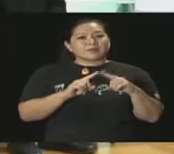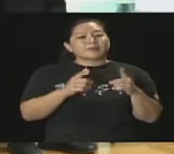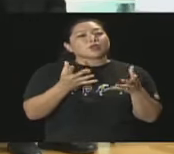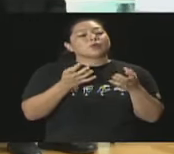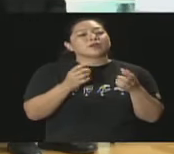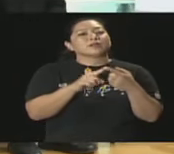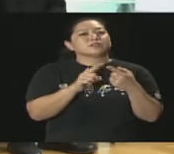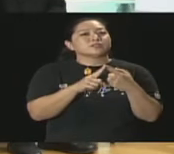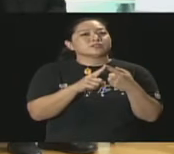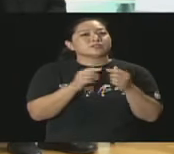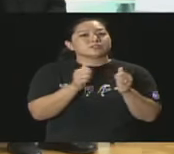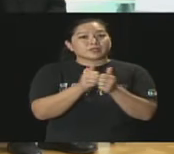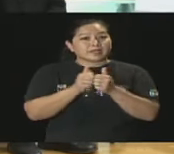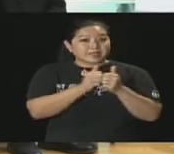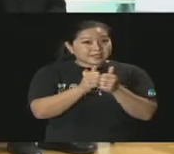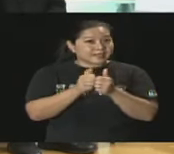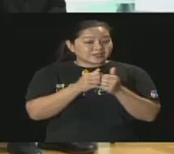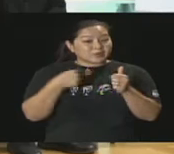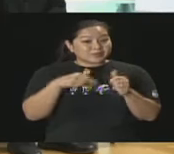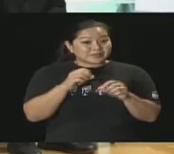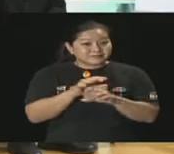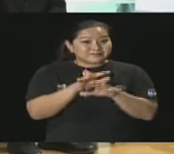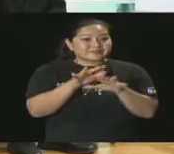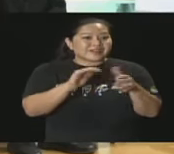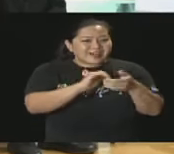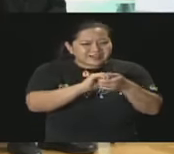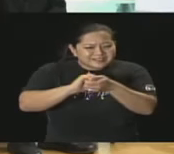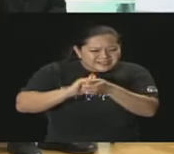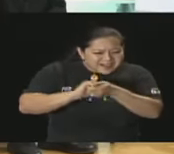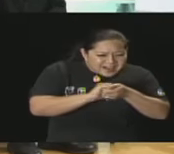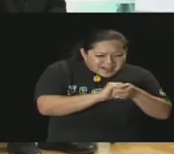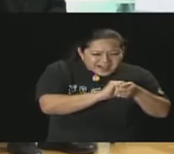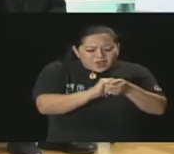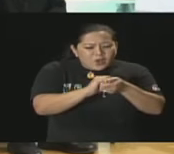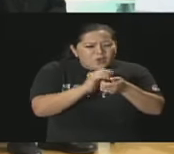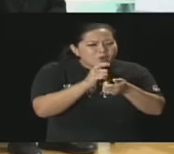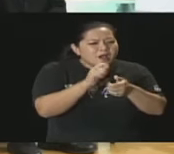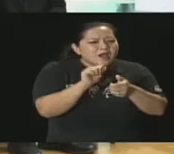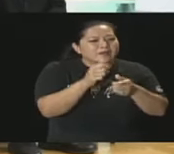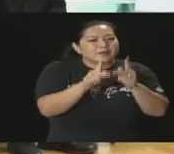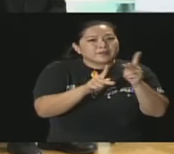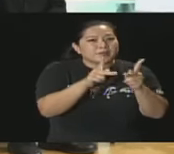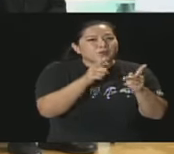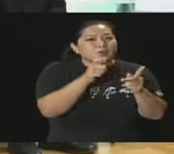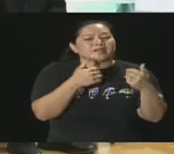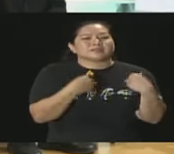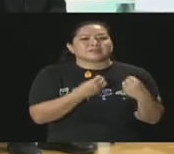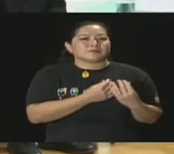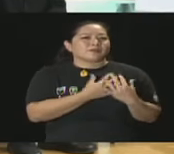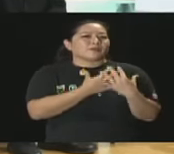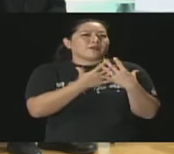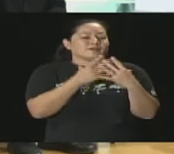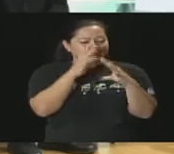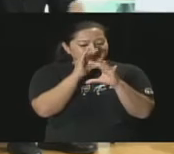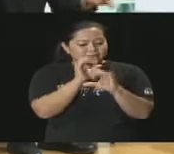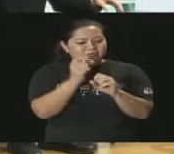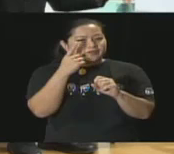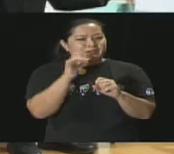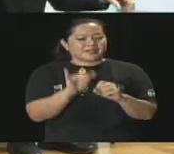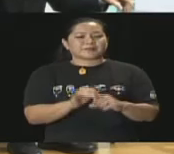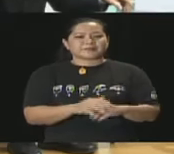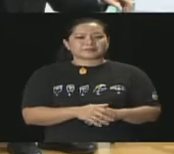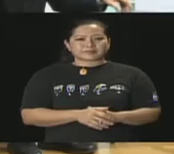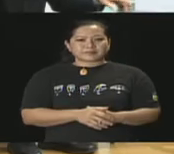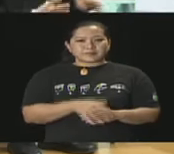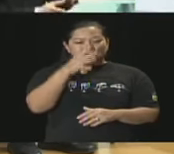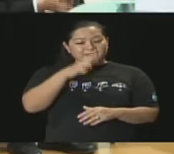get together, and we're trying to branch out and find who else has these kind of passions and mission. I was wondering where the